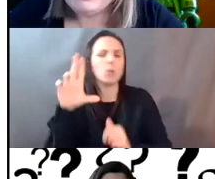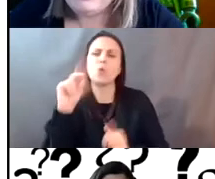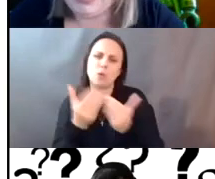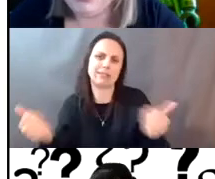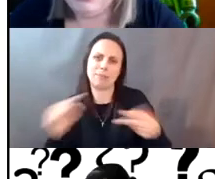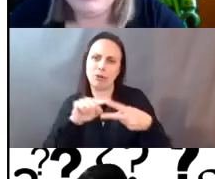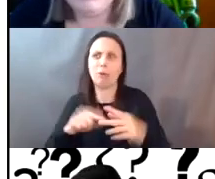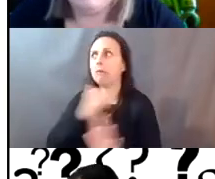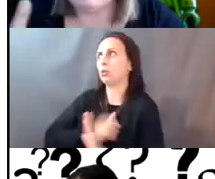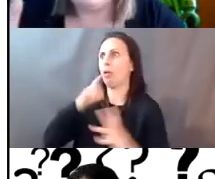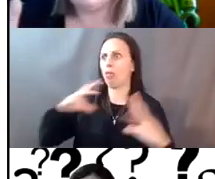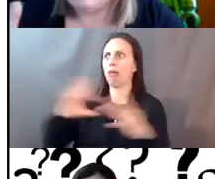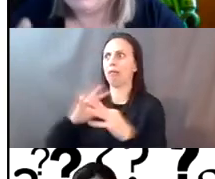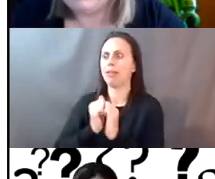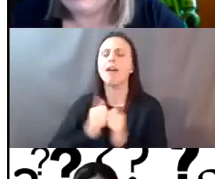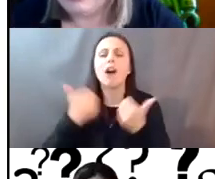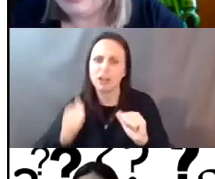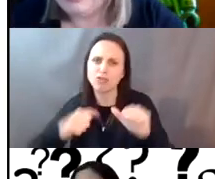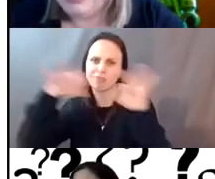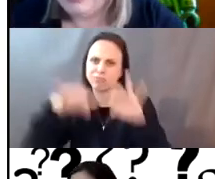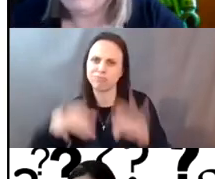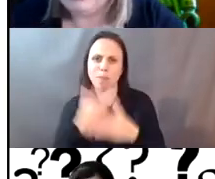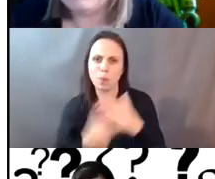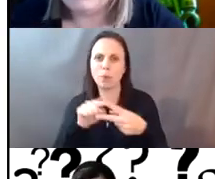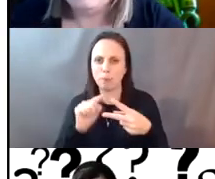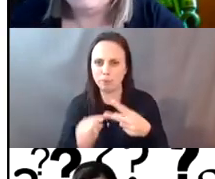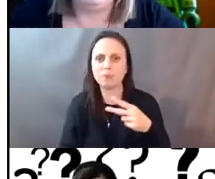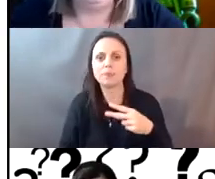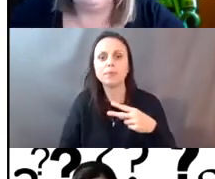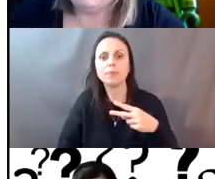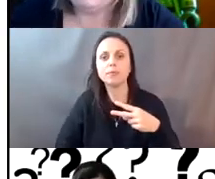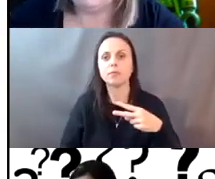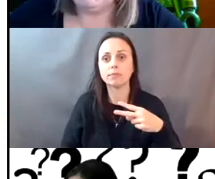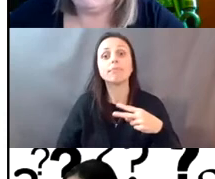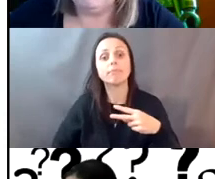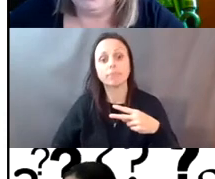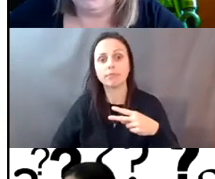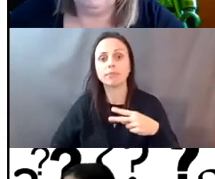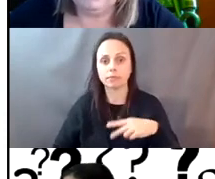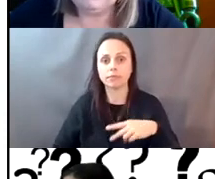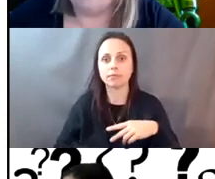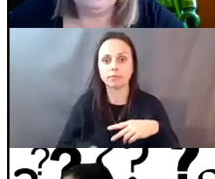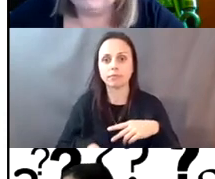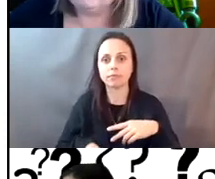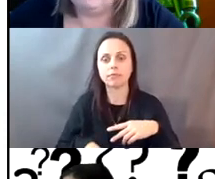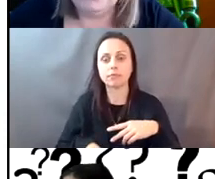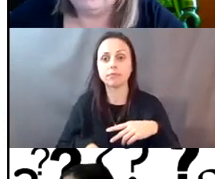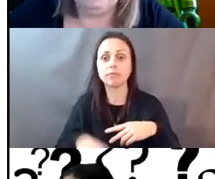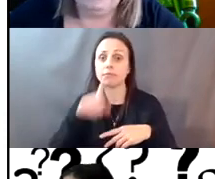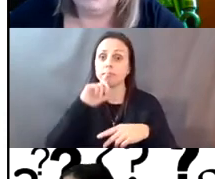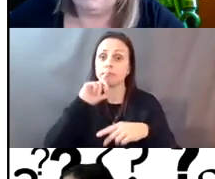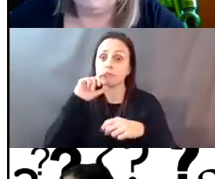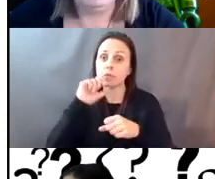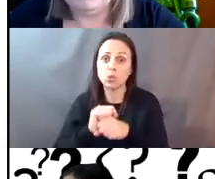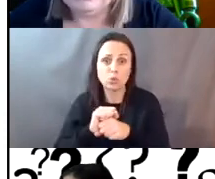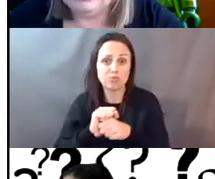sorry. I can do it. I can do it. Go for it. I can do it. Yeah. So as Google said, I mean, a really low hanging fruit